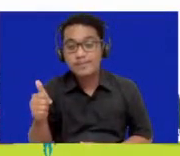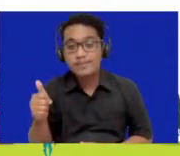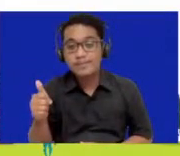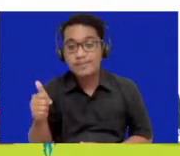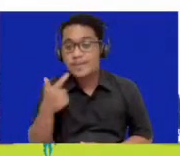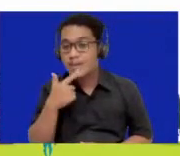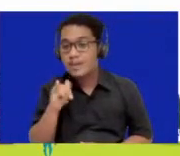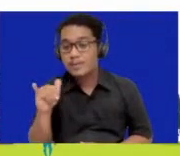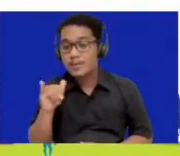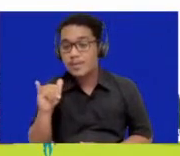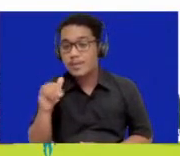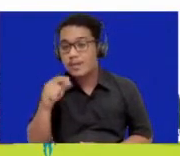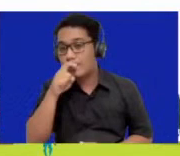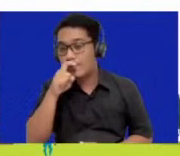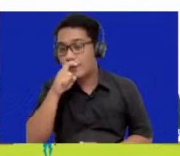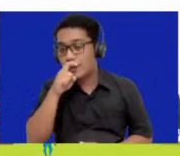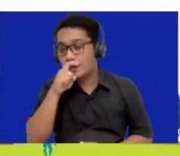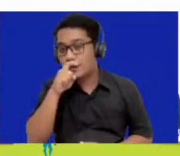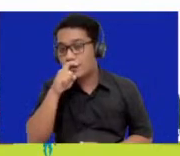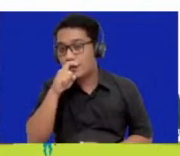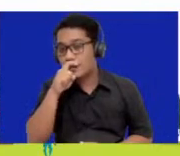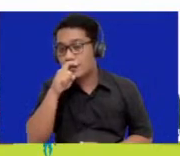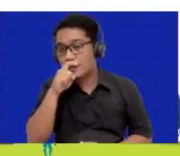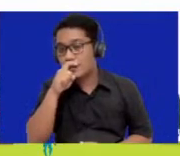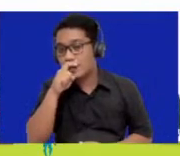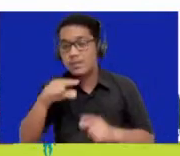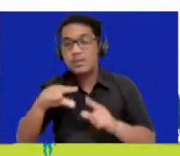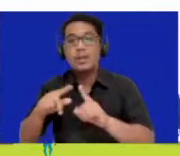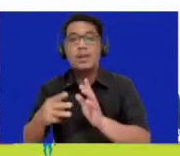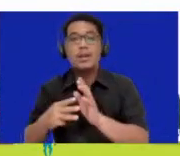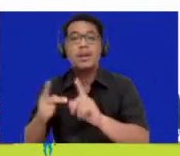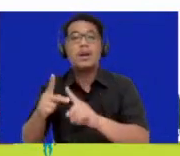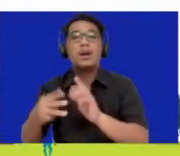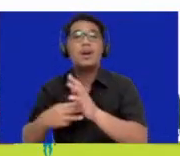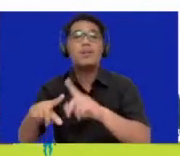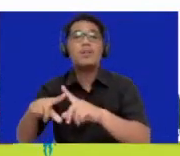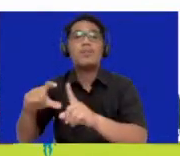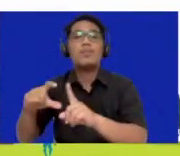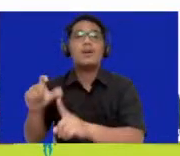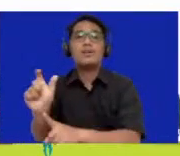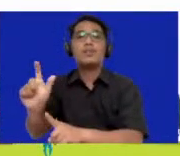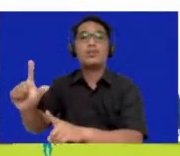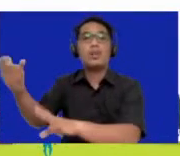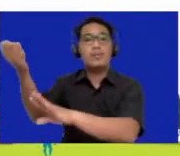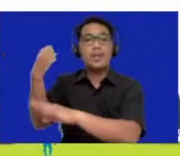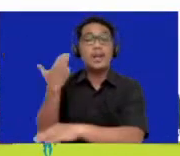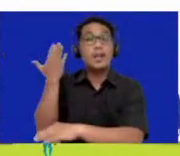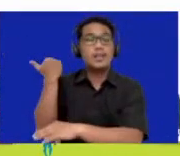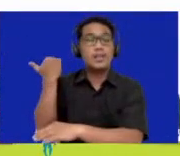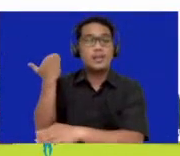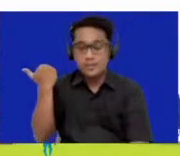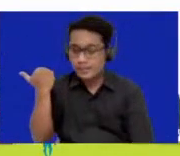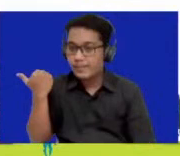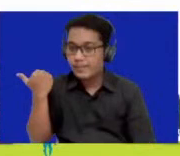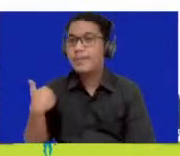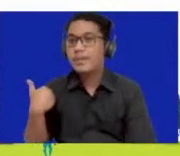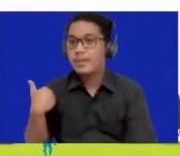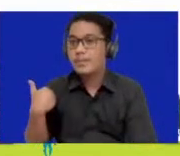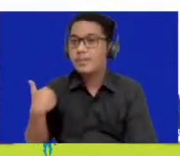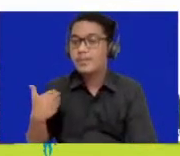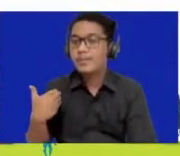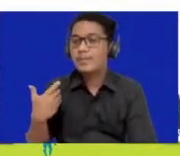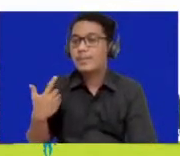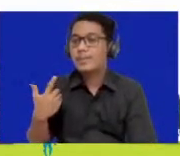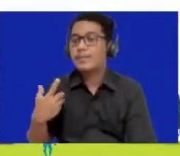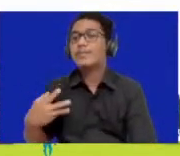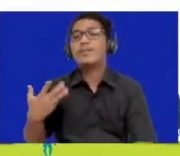also present here. I think they can even explain like how Bangladesh government basically support here. So